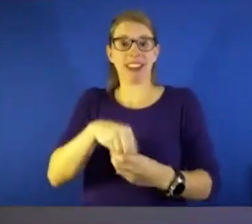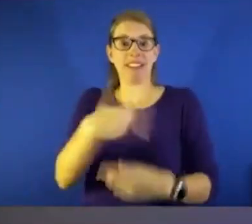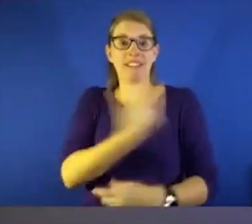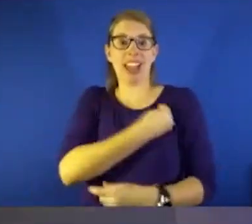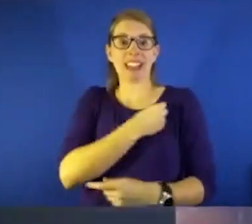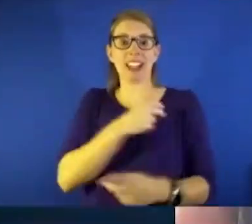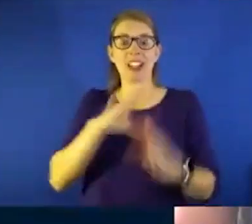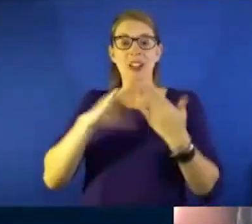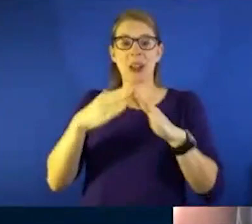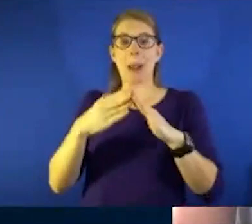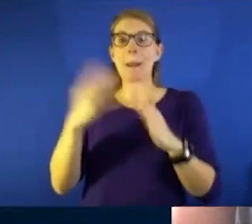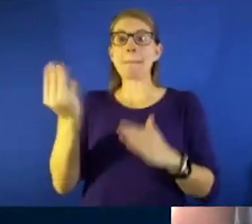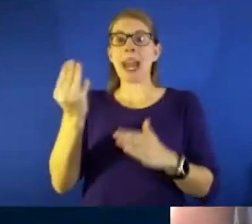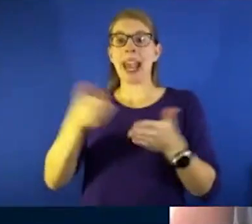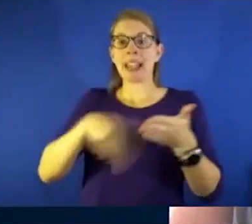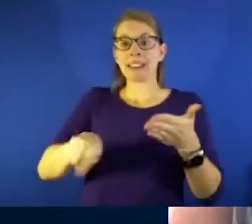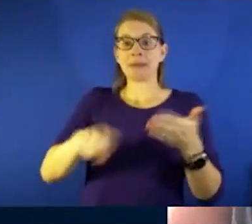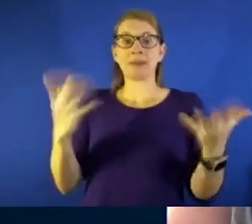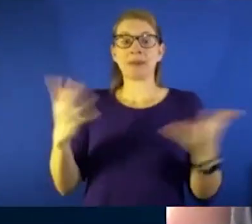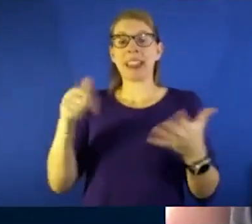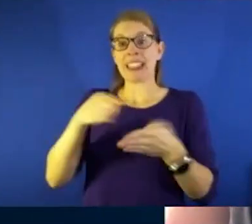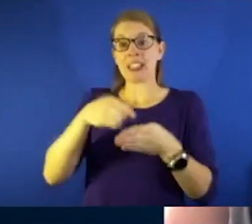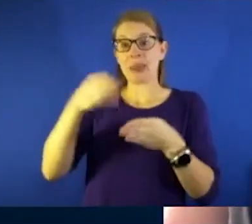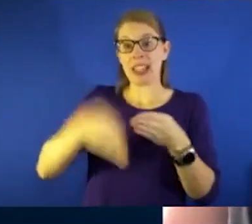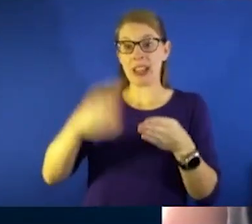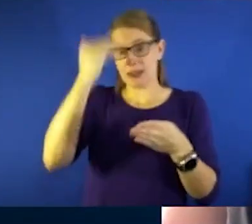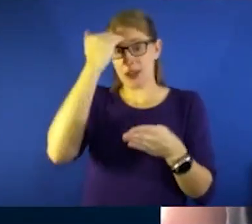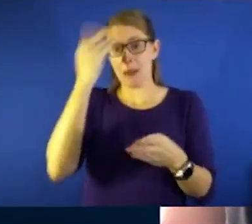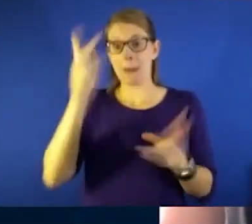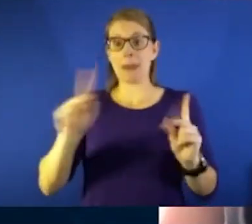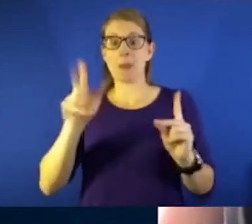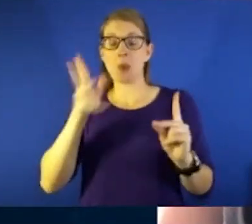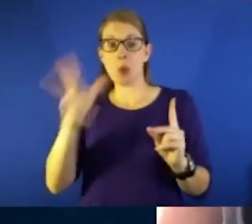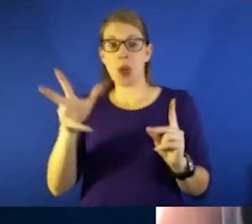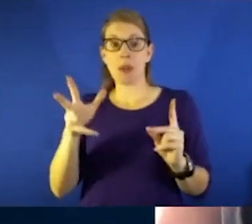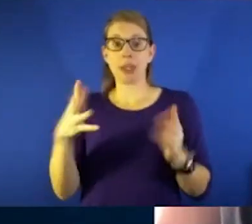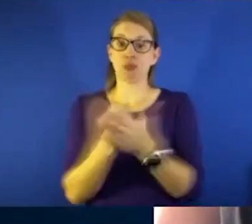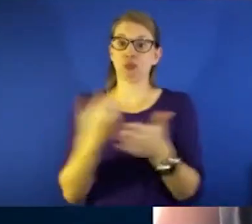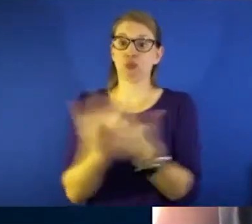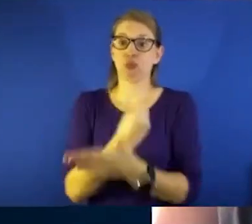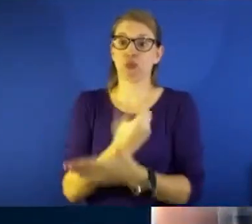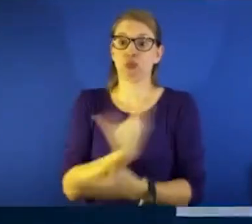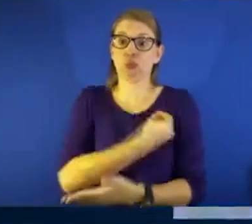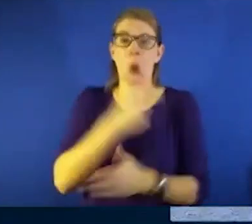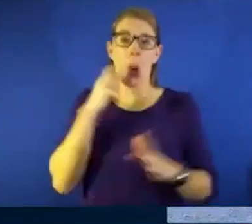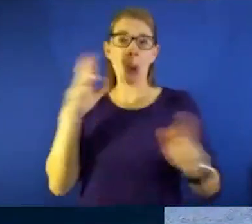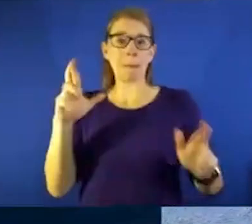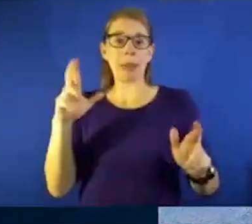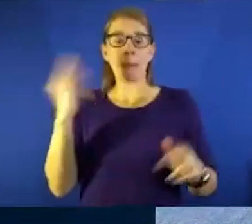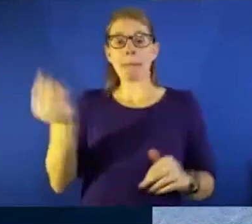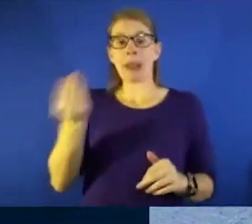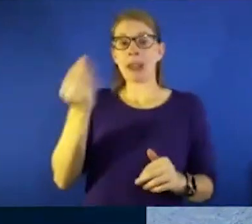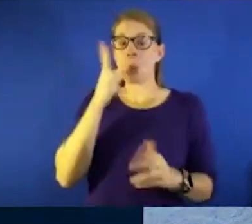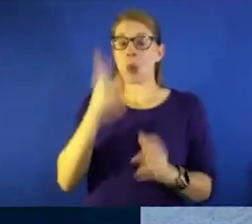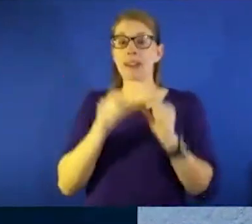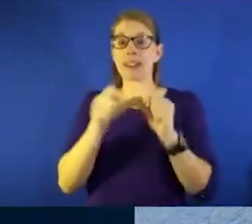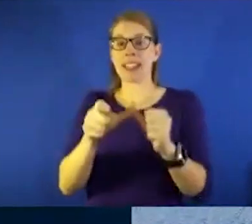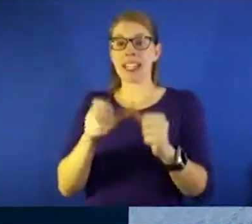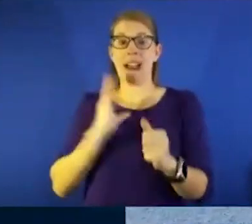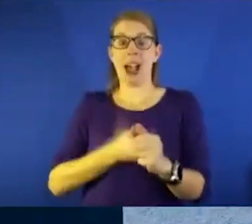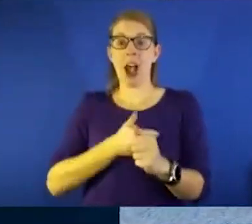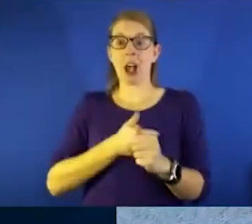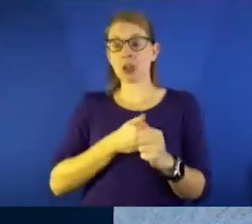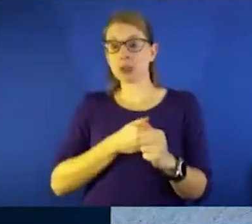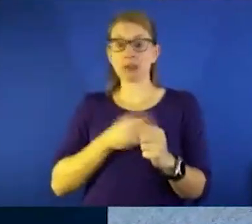on Monday. This weekend, as we know, folks will be out getting their vaccines, we hope. On Monday, we're going to continue our look at kids getting